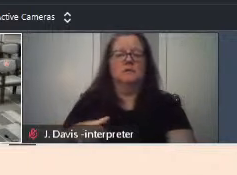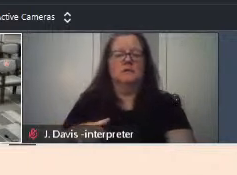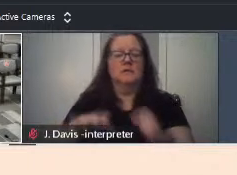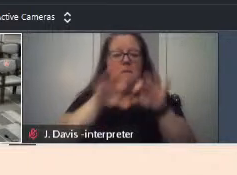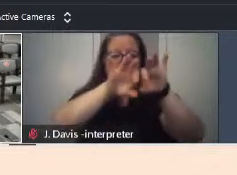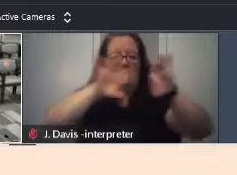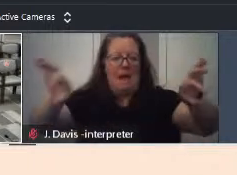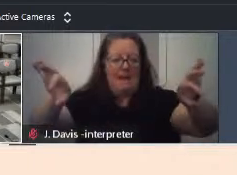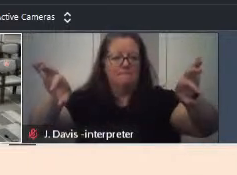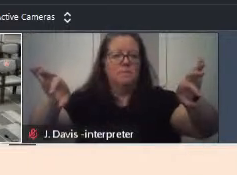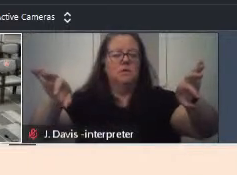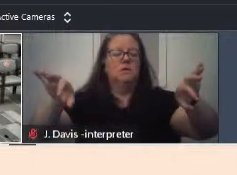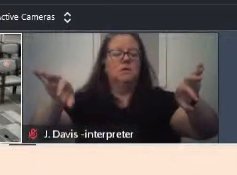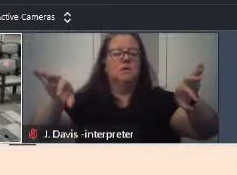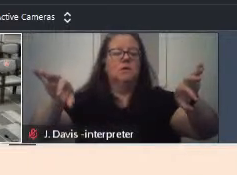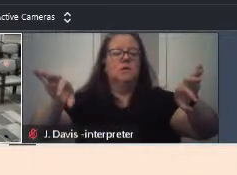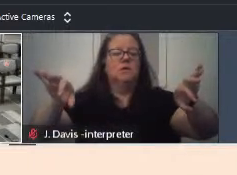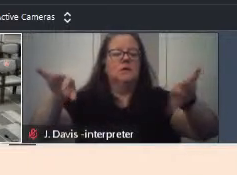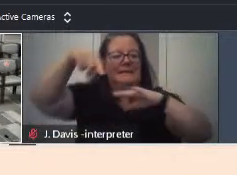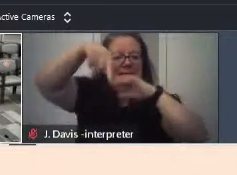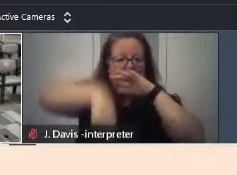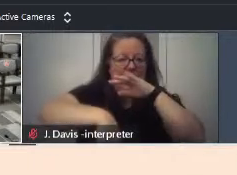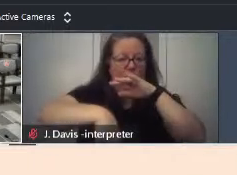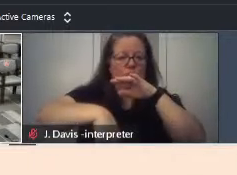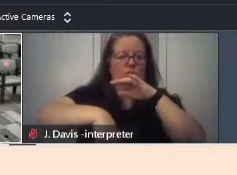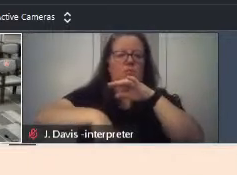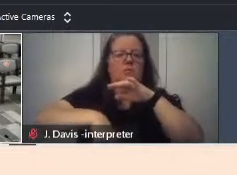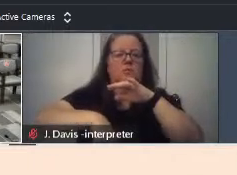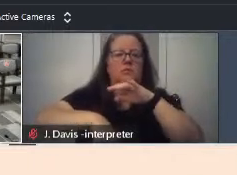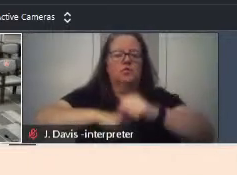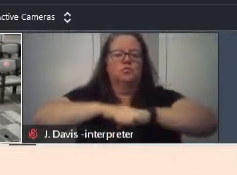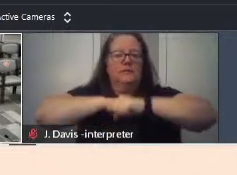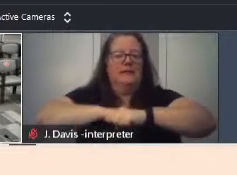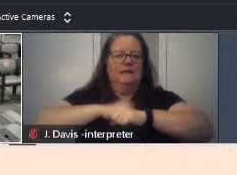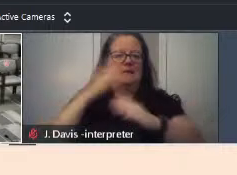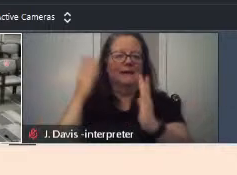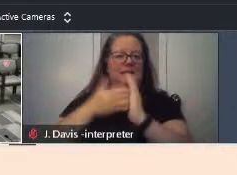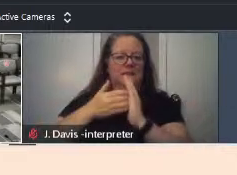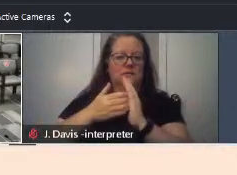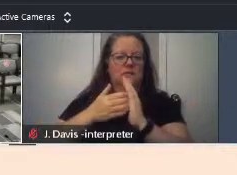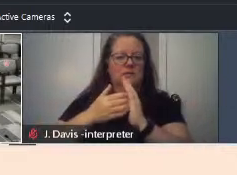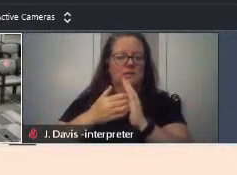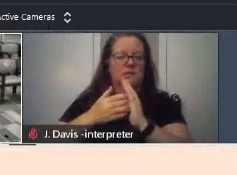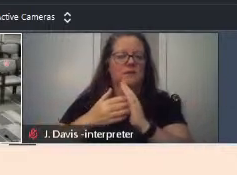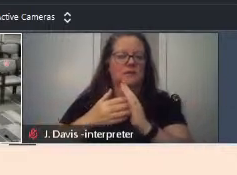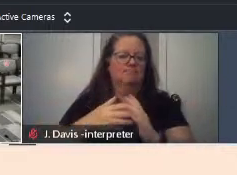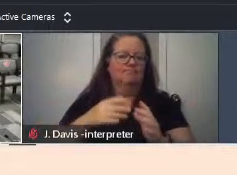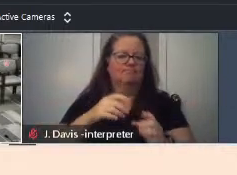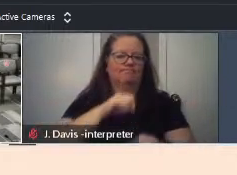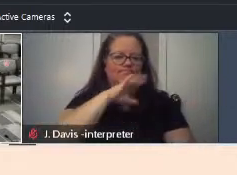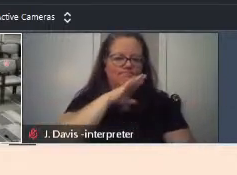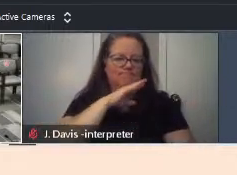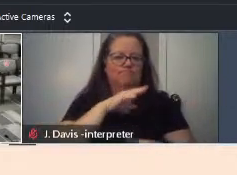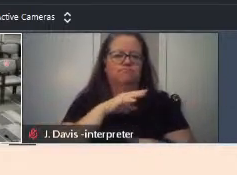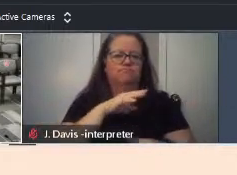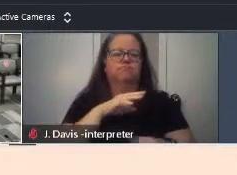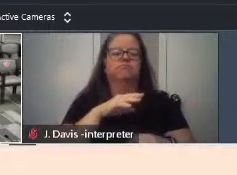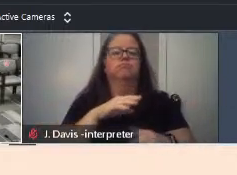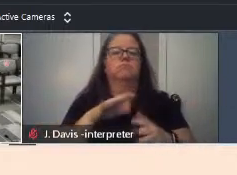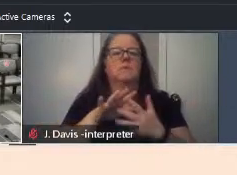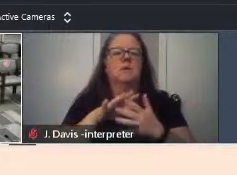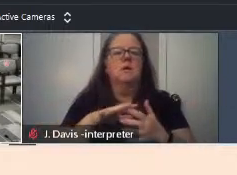essentially from top of the ground all the way down in, and contamination can get in around that pipe and get directly into our Memphis